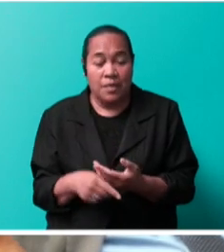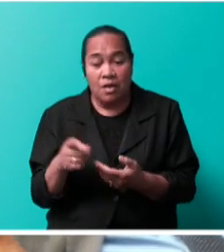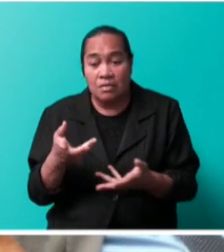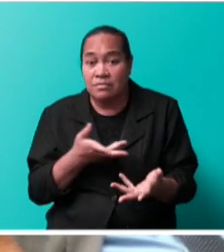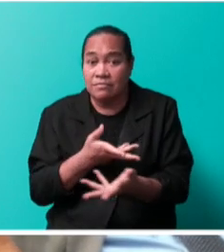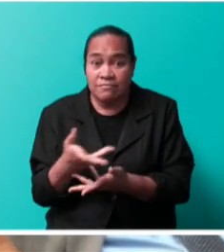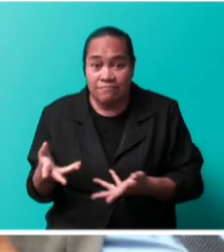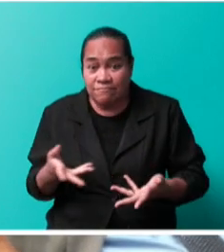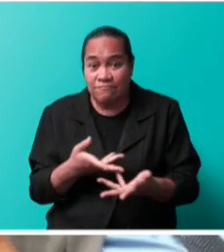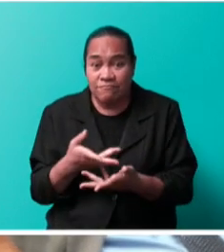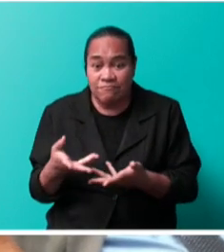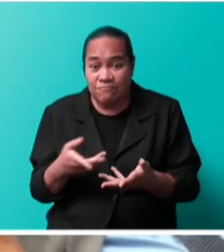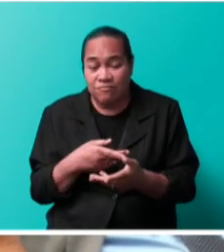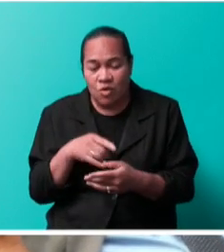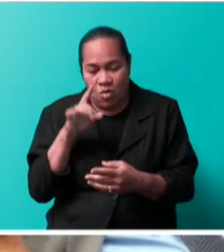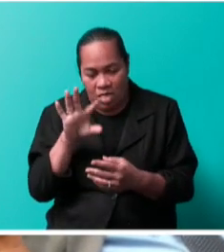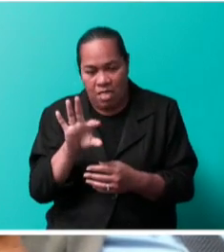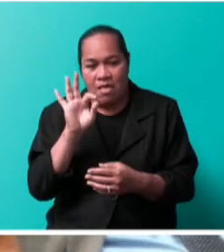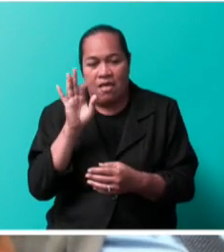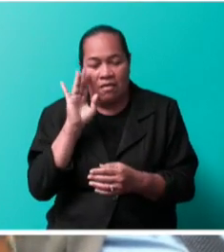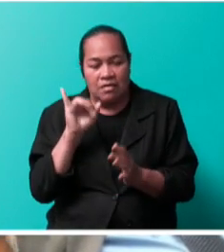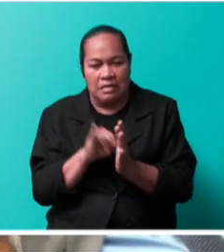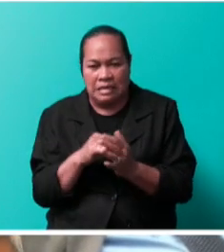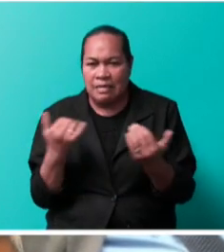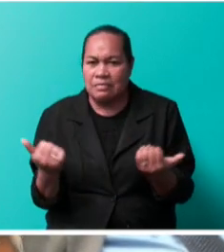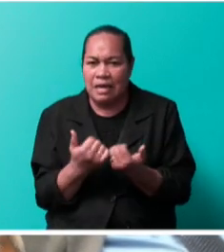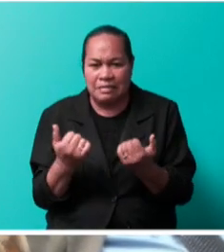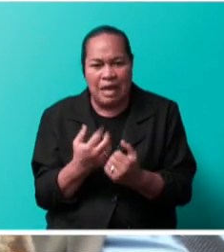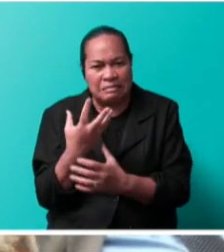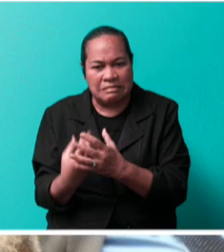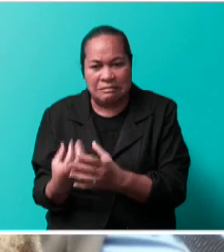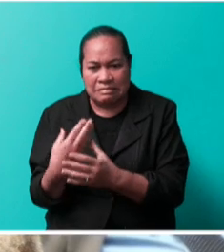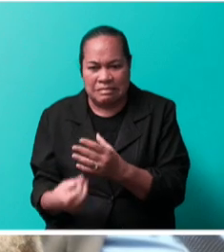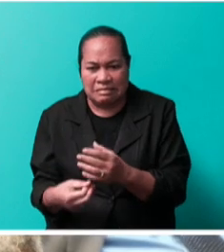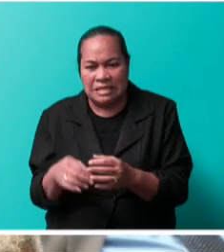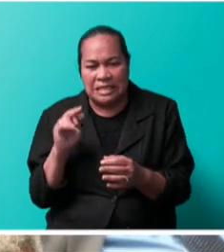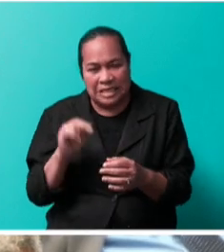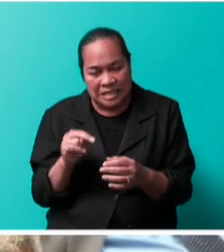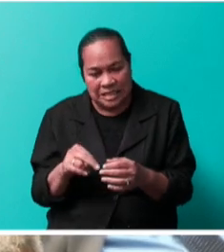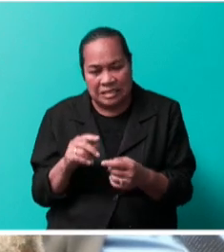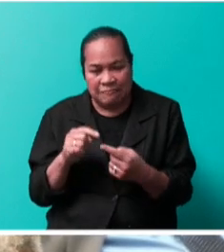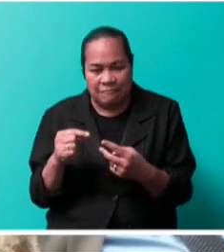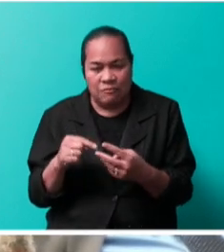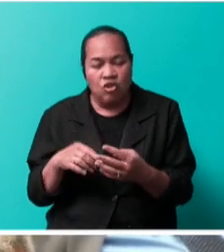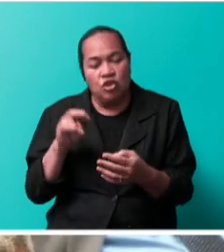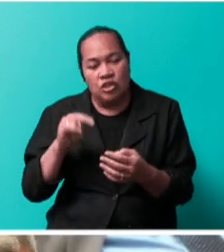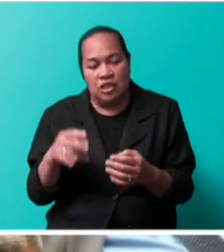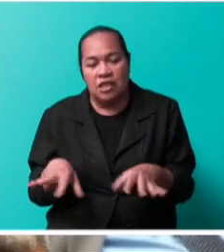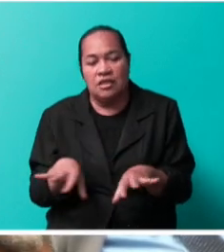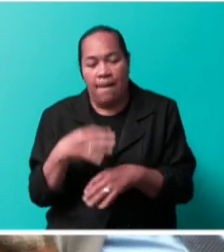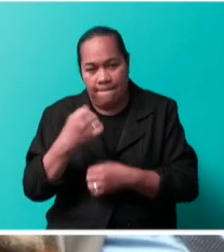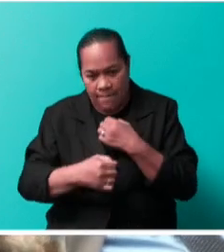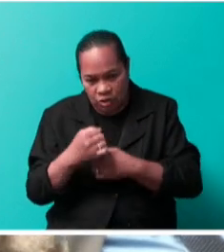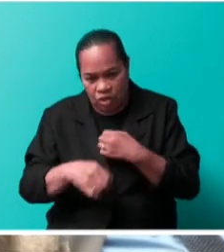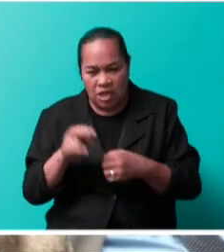consultations, municipal councils identified critical gaps and immediate needs in heavy machinery and operational